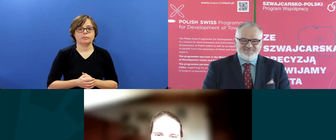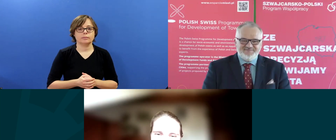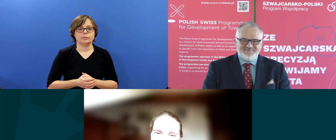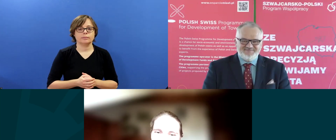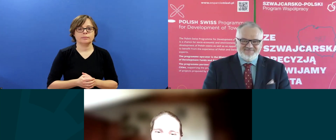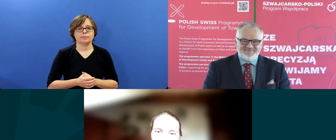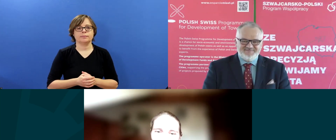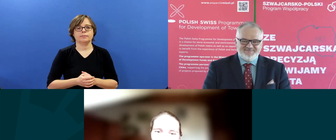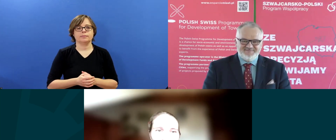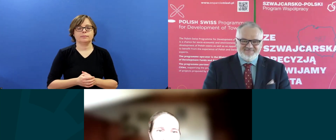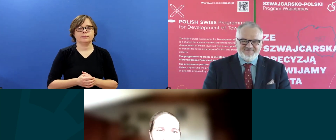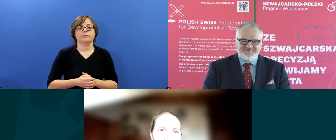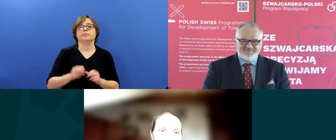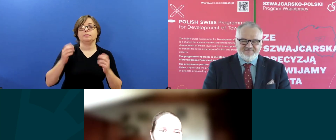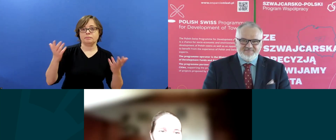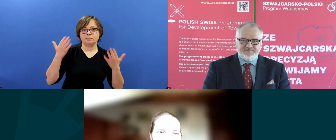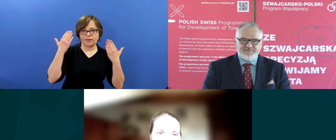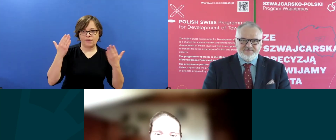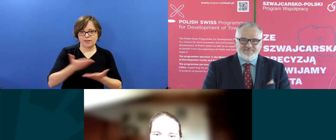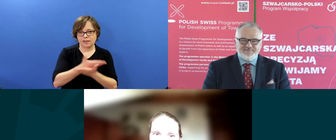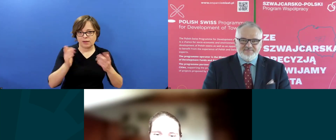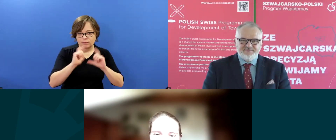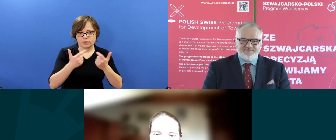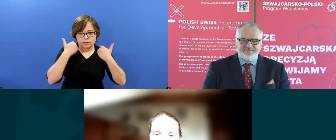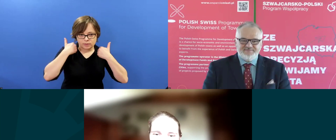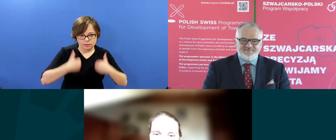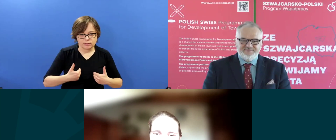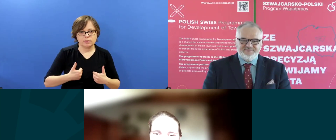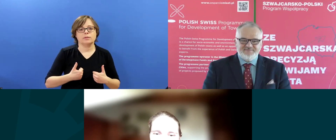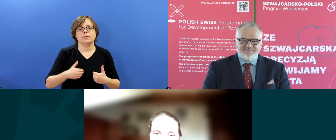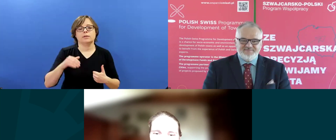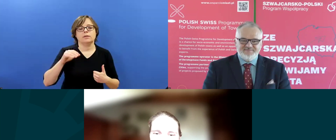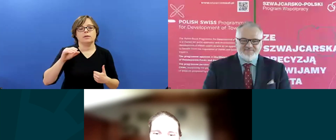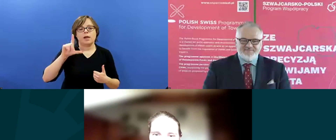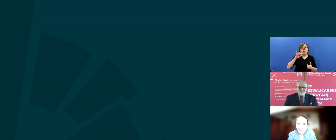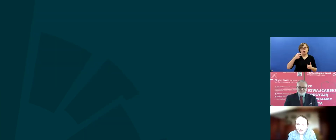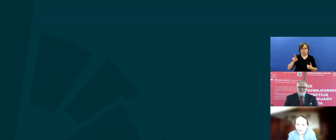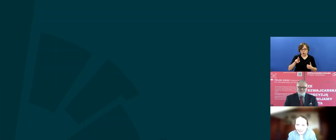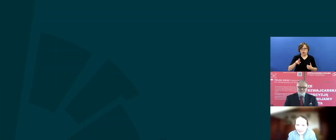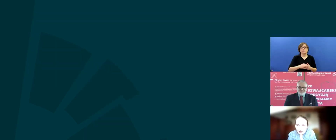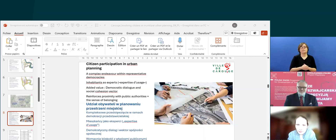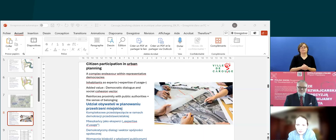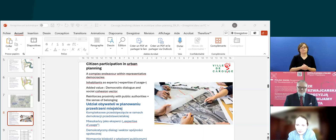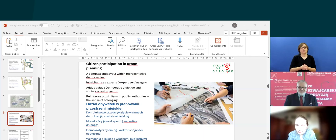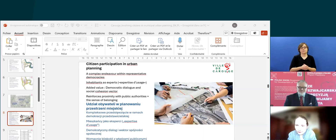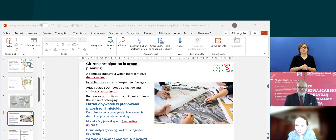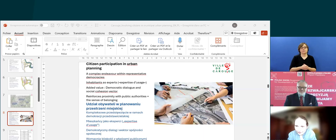everyone. I'm Leonor Stangerlin. I'm just going to briefly share my